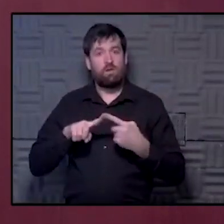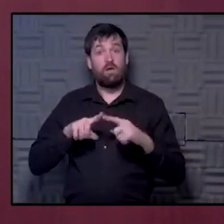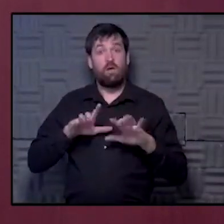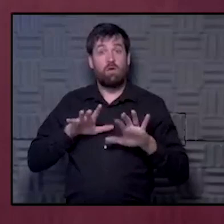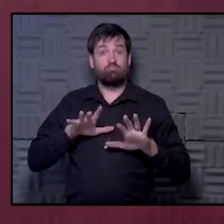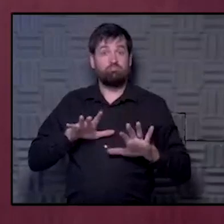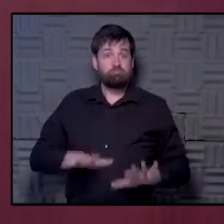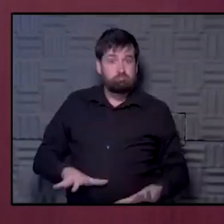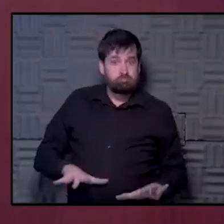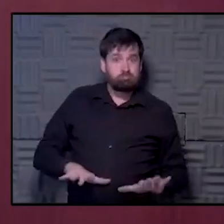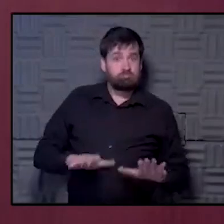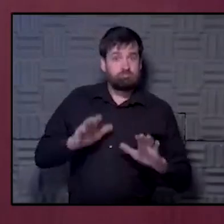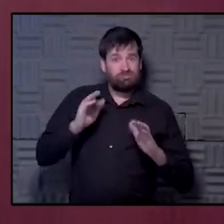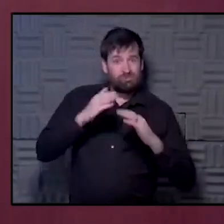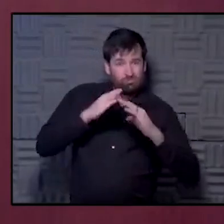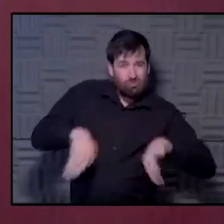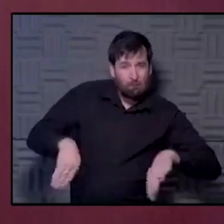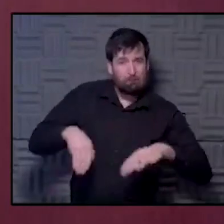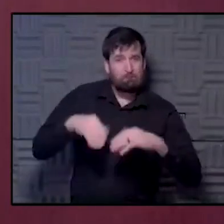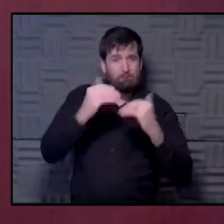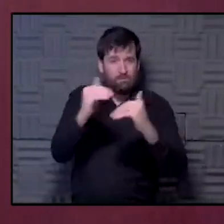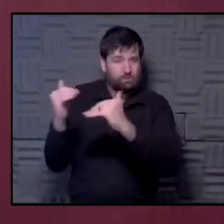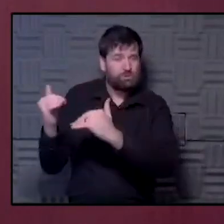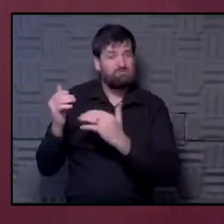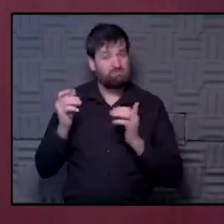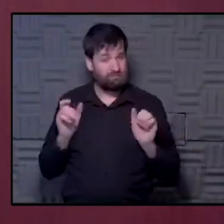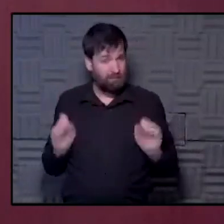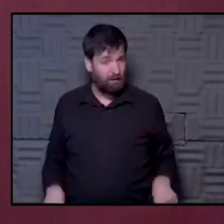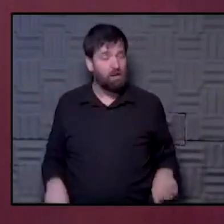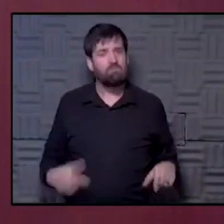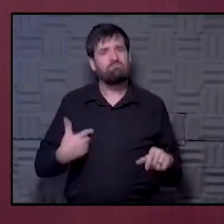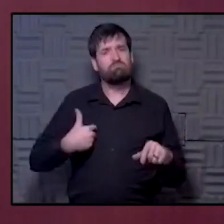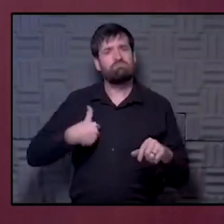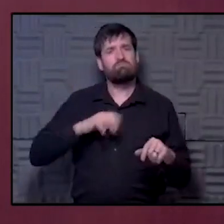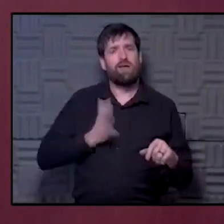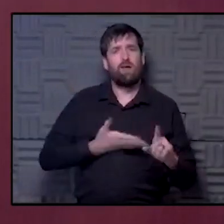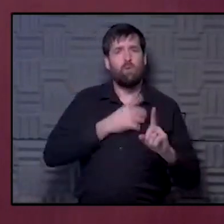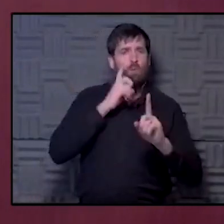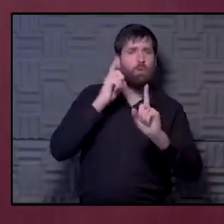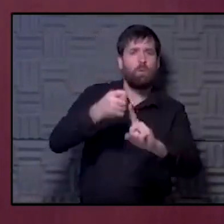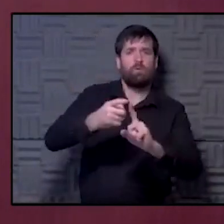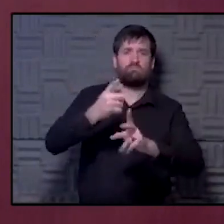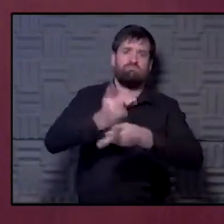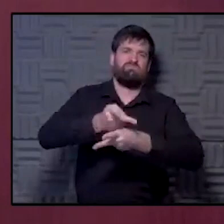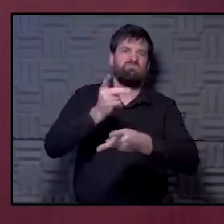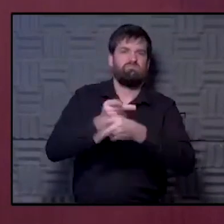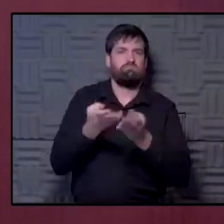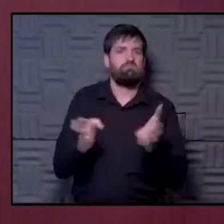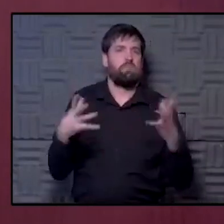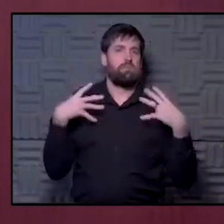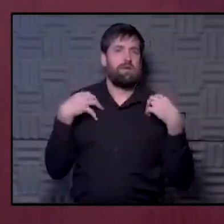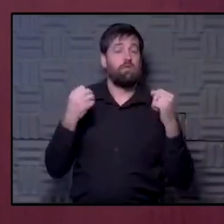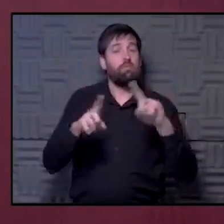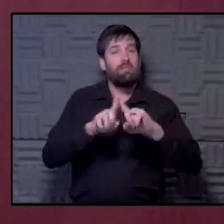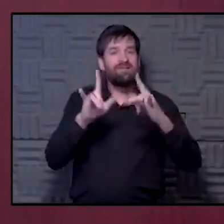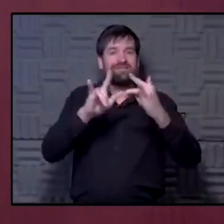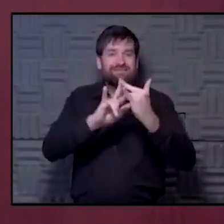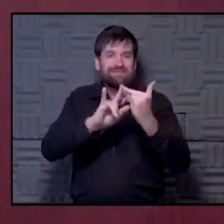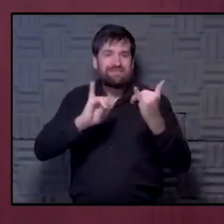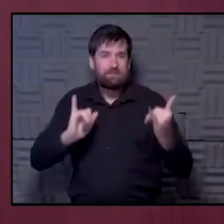is warranted, to go ahead and do that, because, again, we are trying to care for public health, but also care